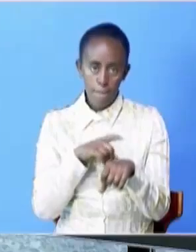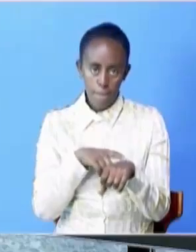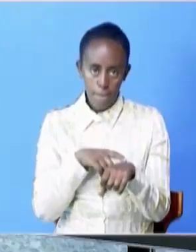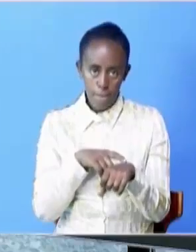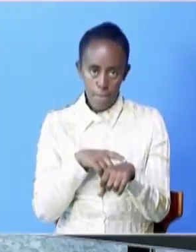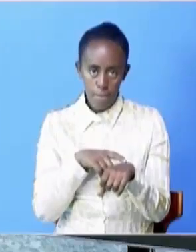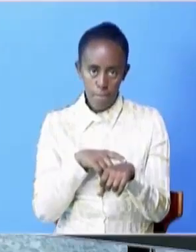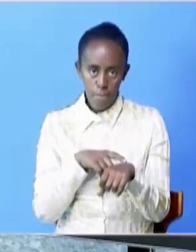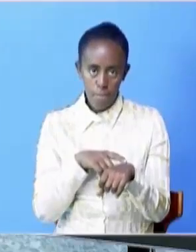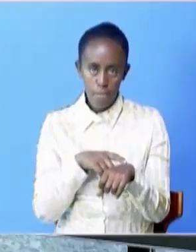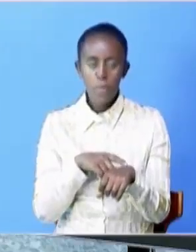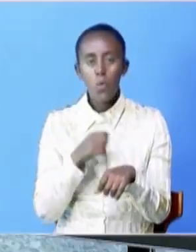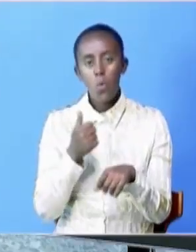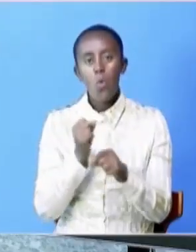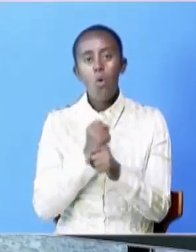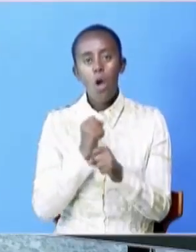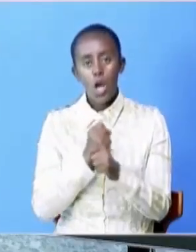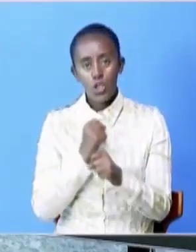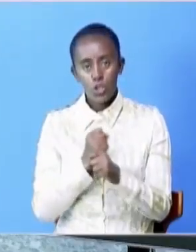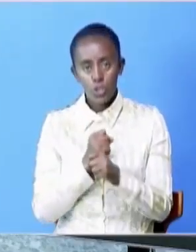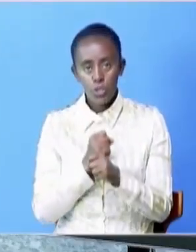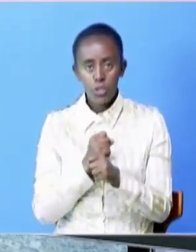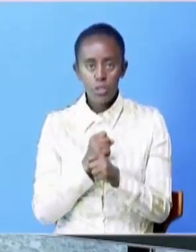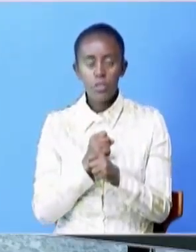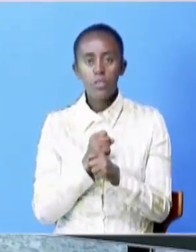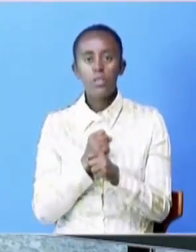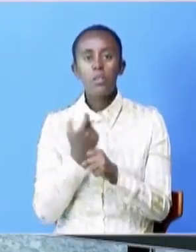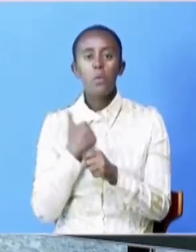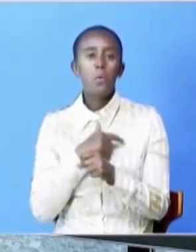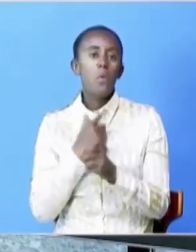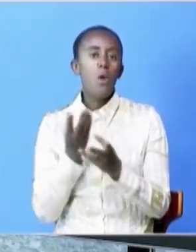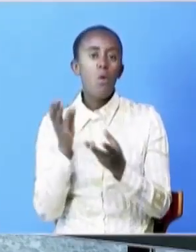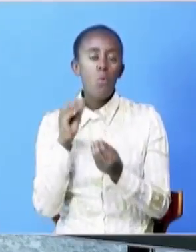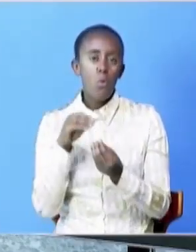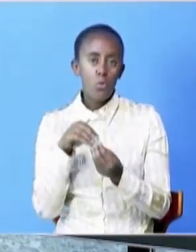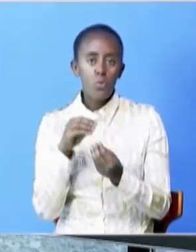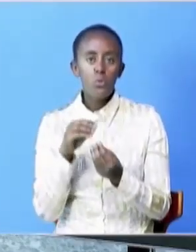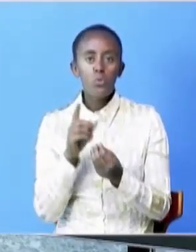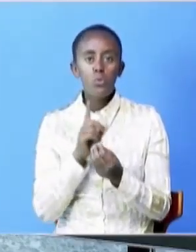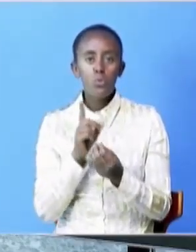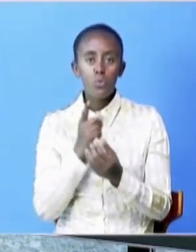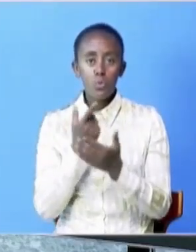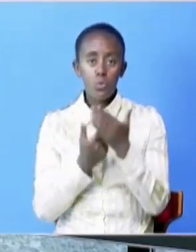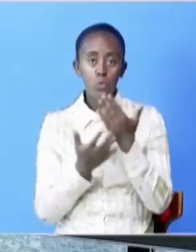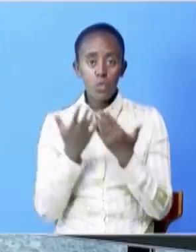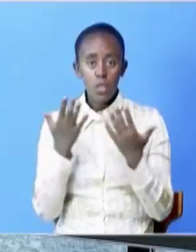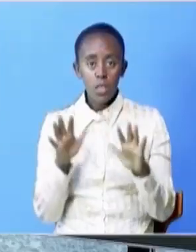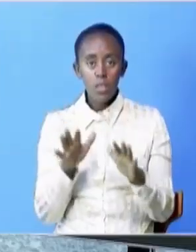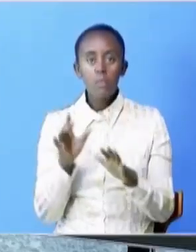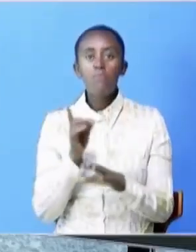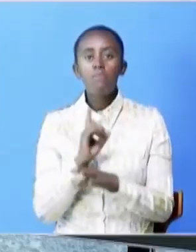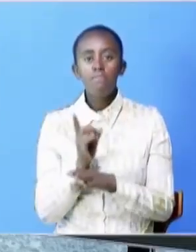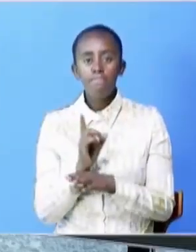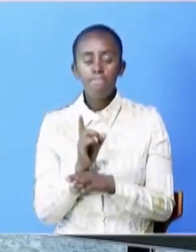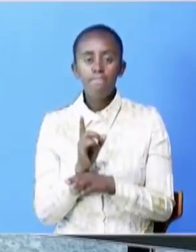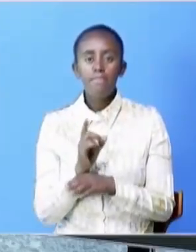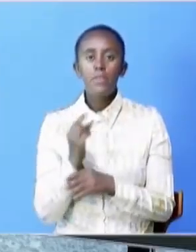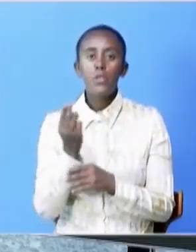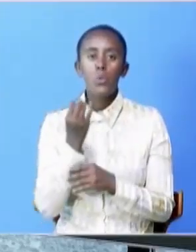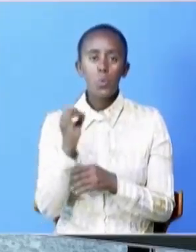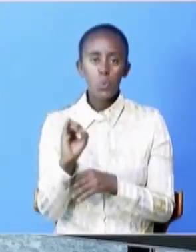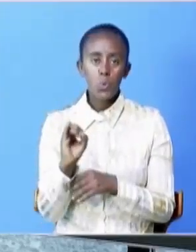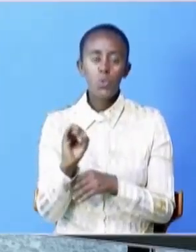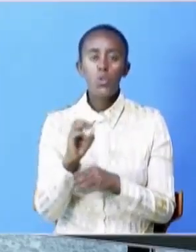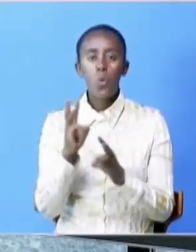or action in this case. And we also had discussed a few ways of using the